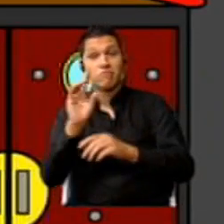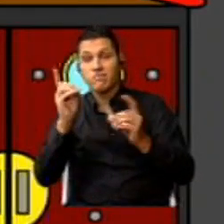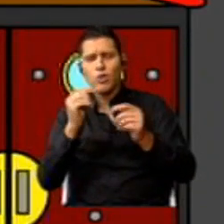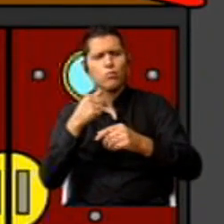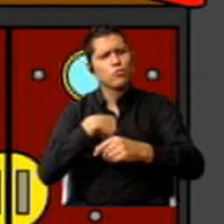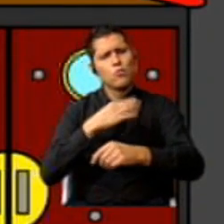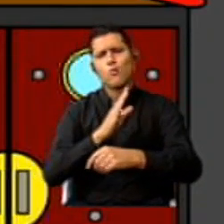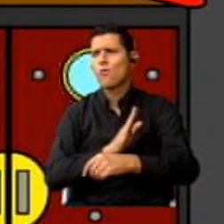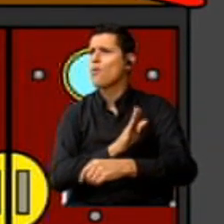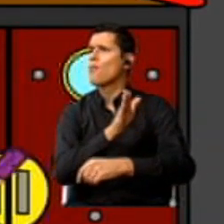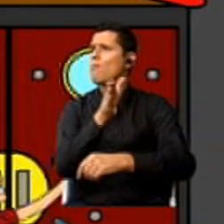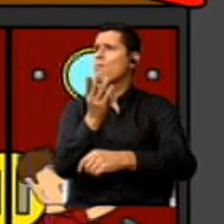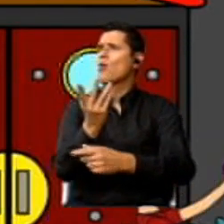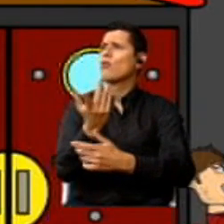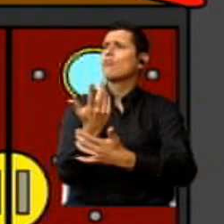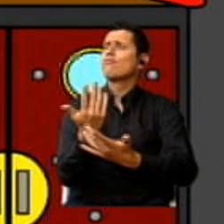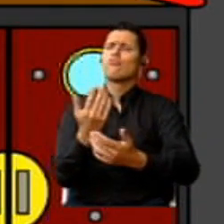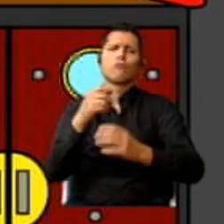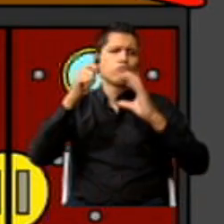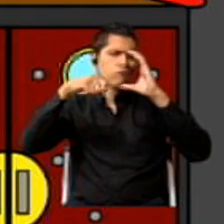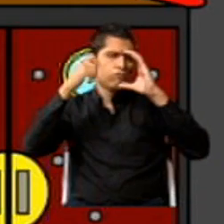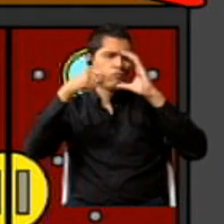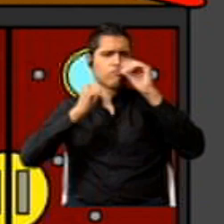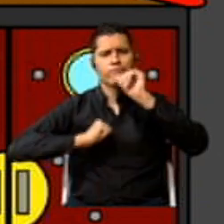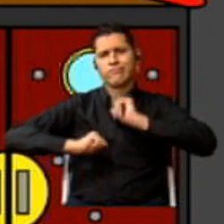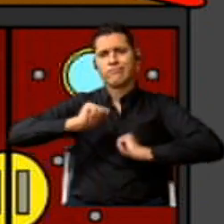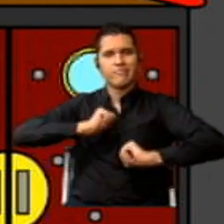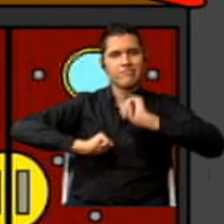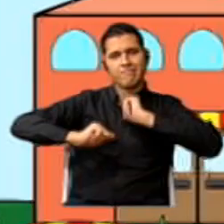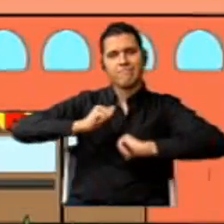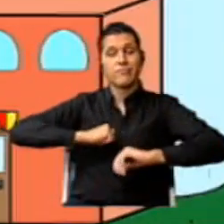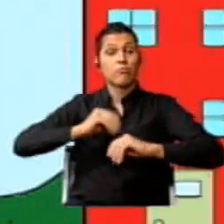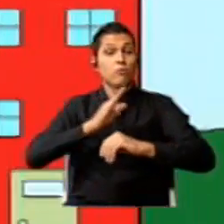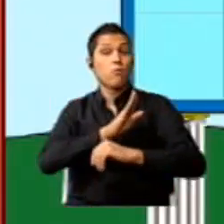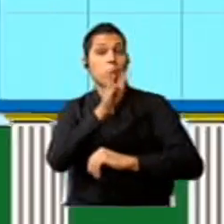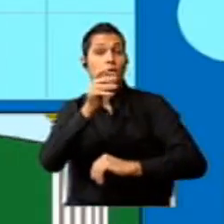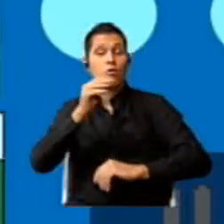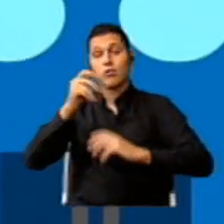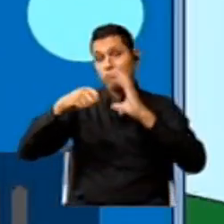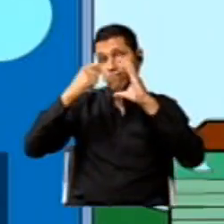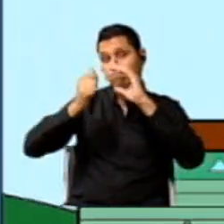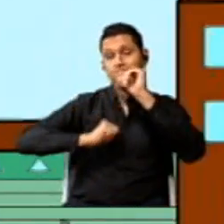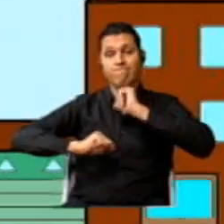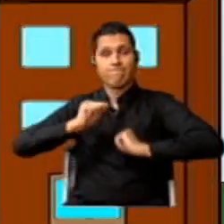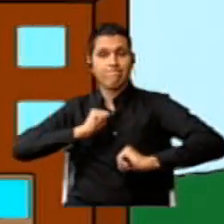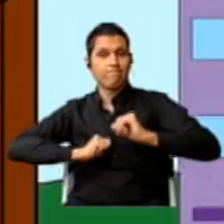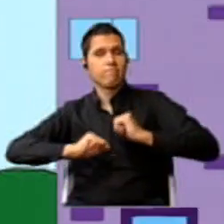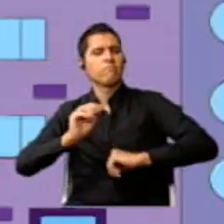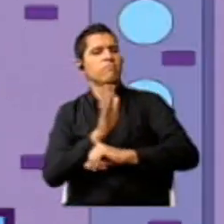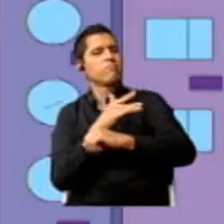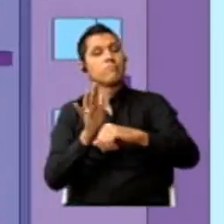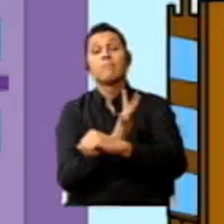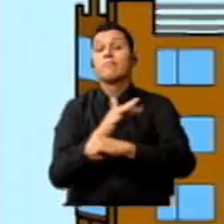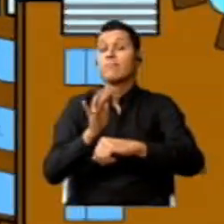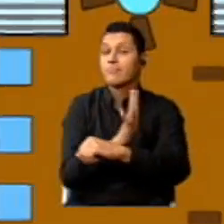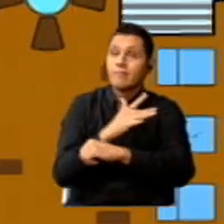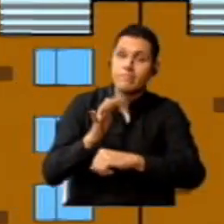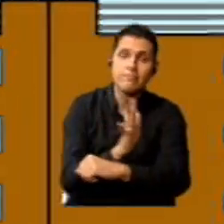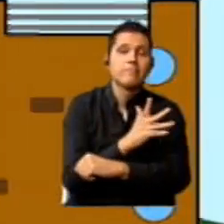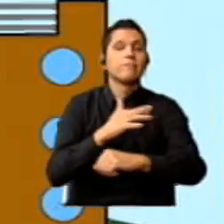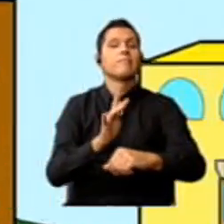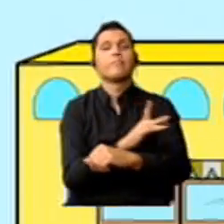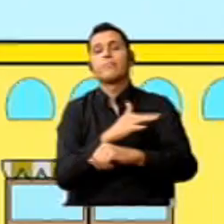am going to the movie theater. Where are you going? Where are